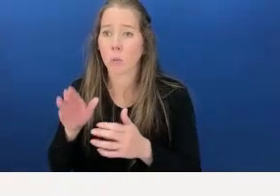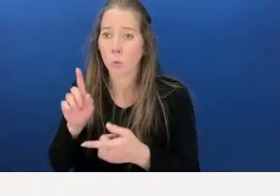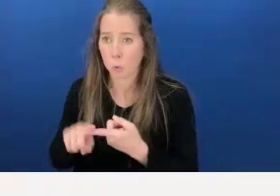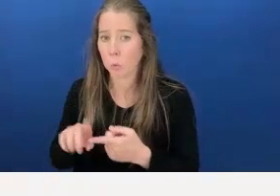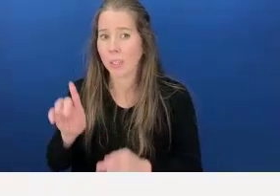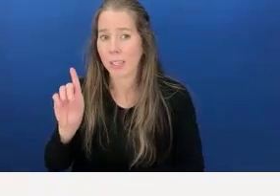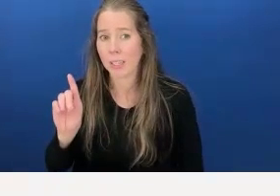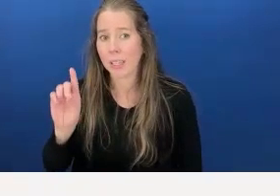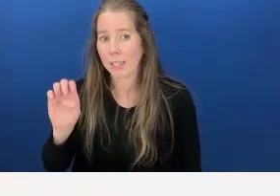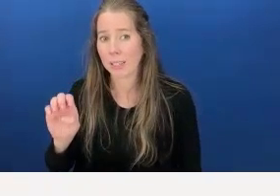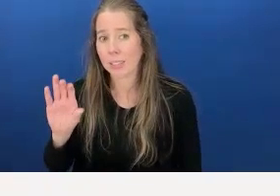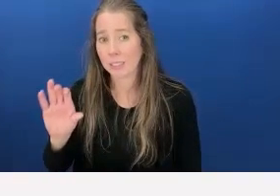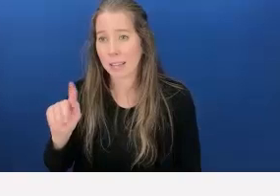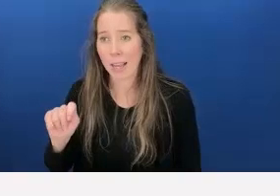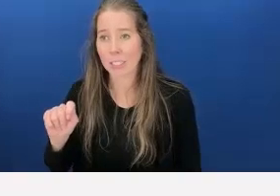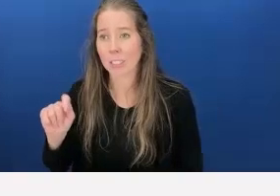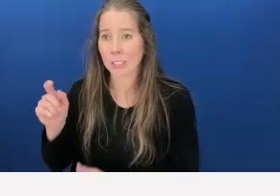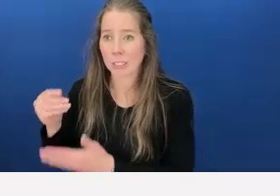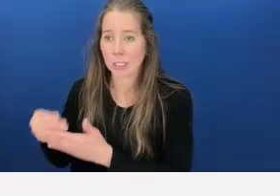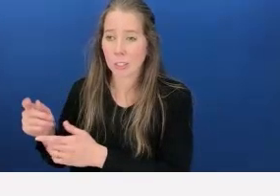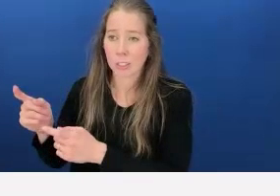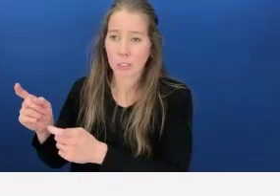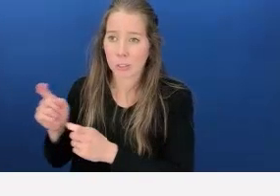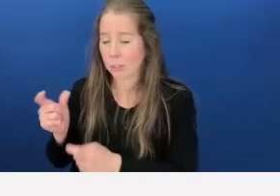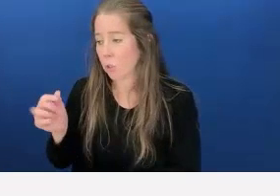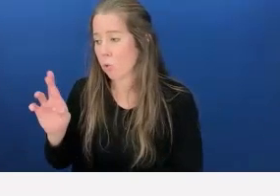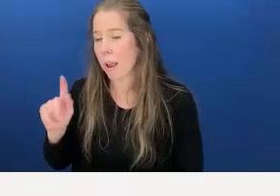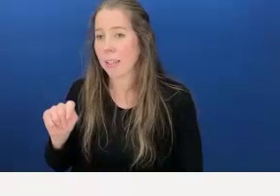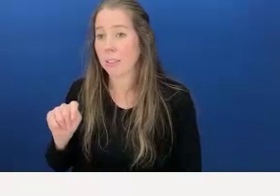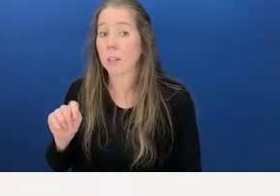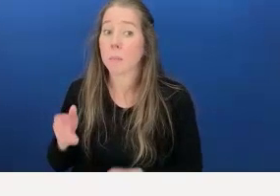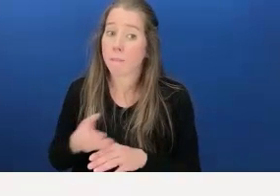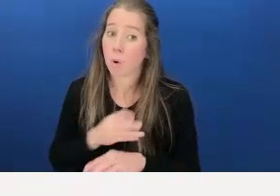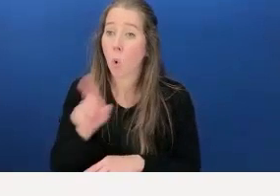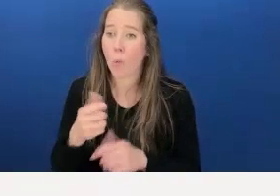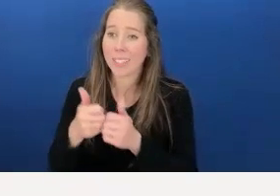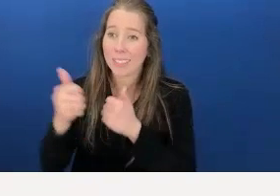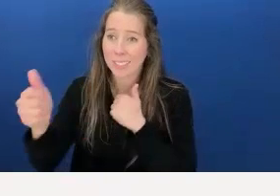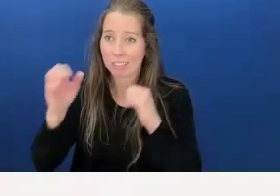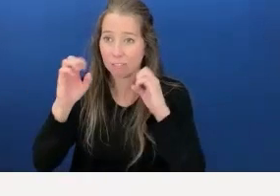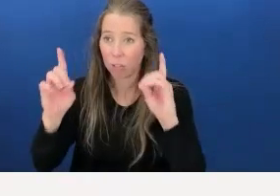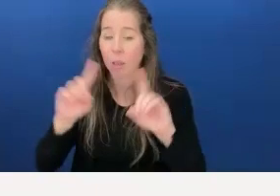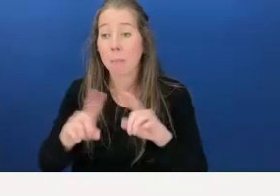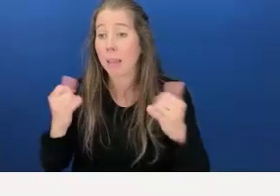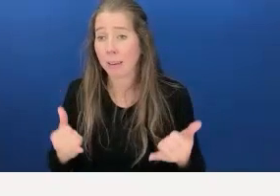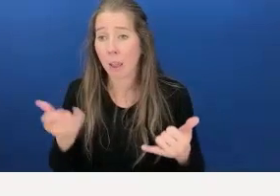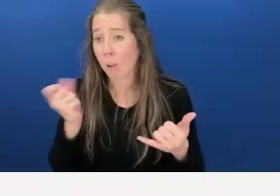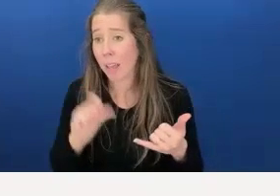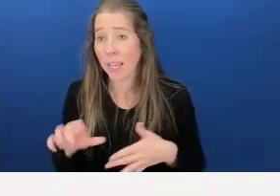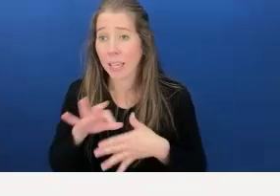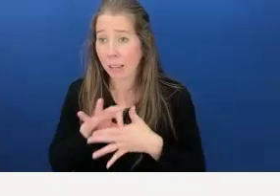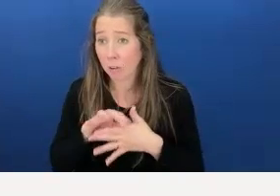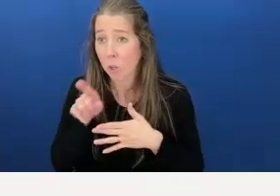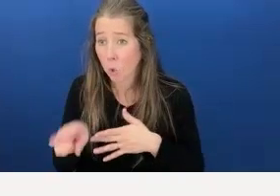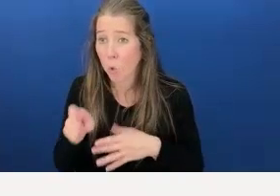specific. It used to be only for distance ed classes, but now it's for any content that you create